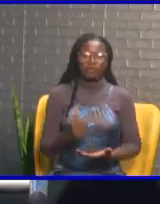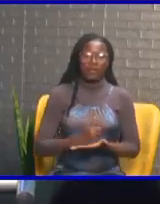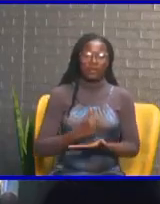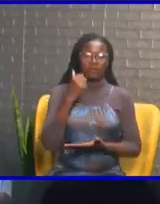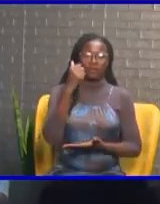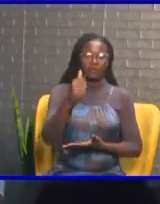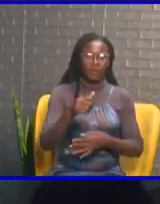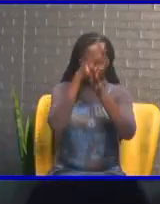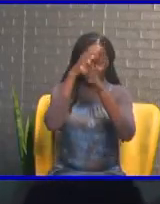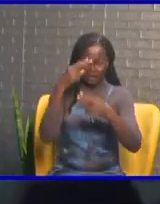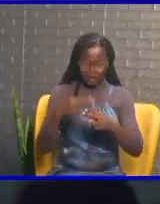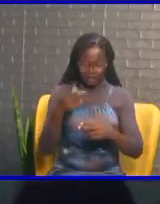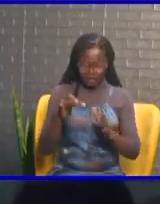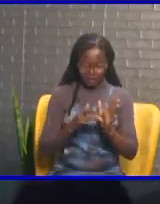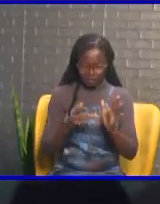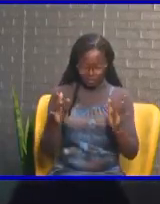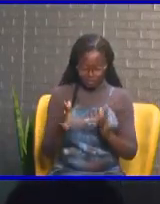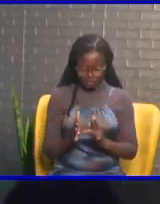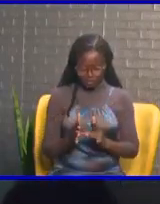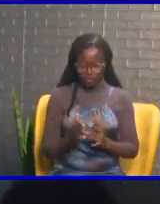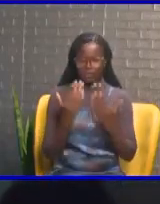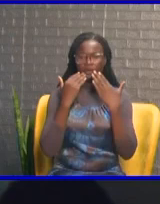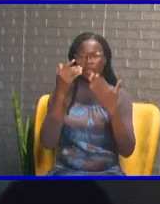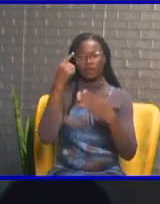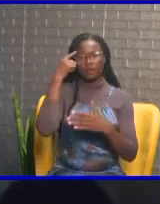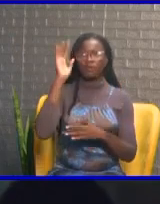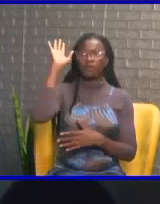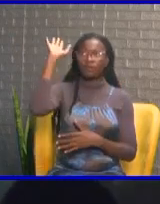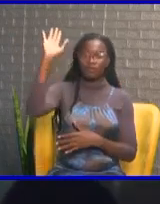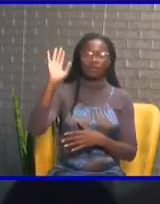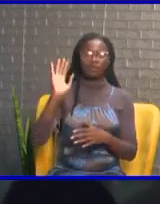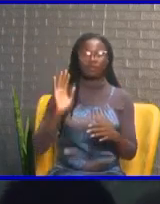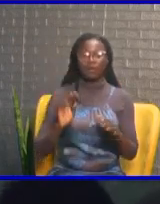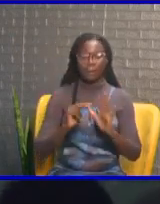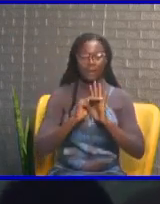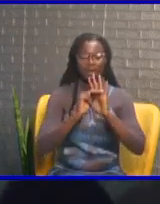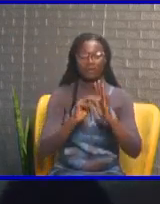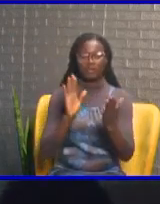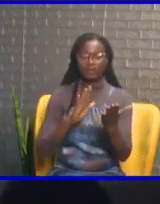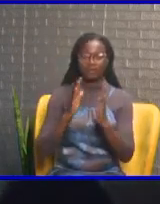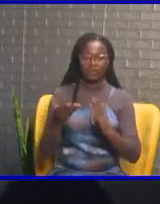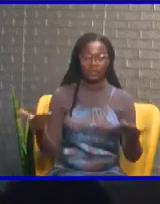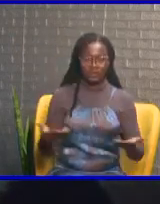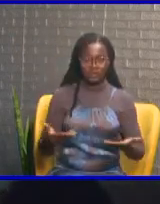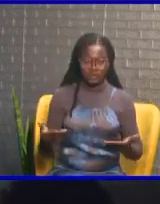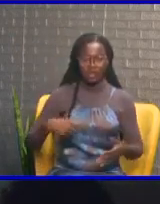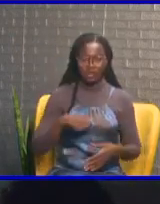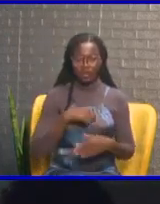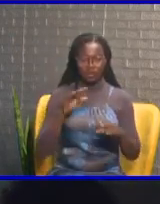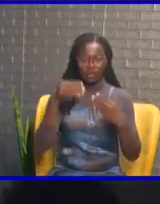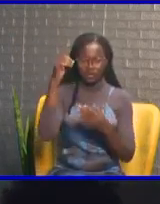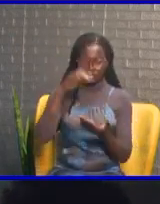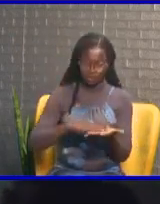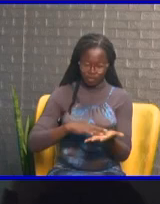Father, in the name of Jesus, thank you for your manifest presence in this place. We give you all the